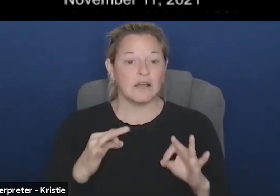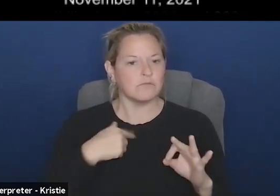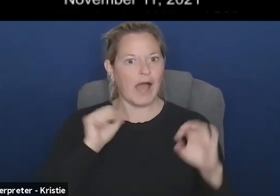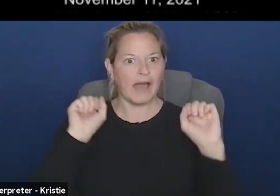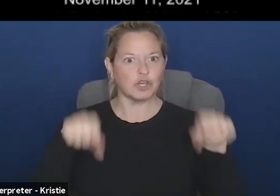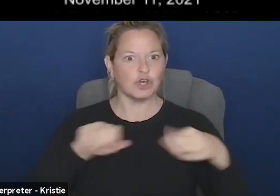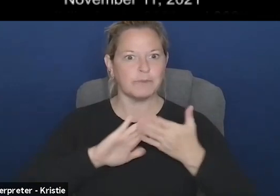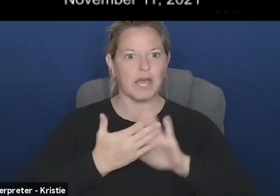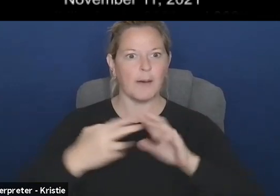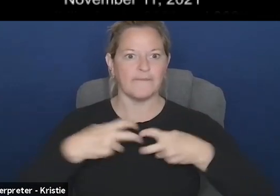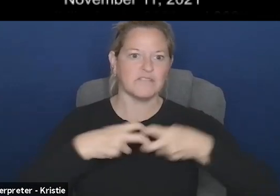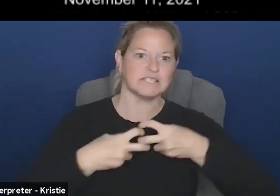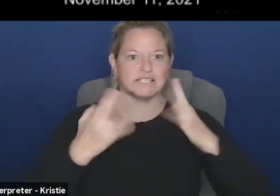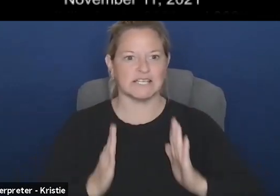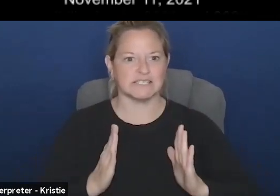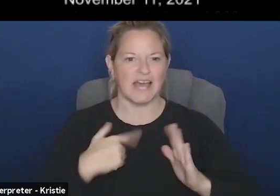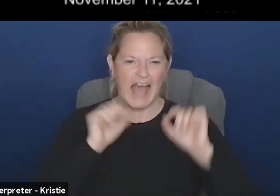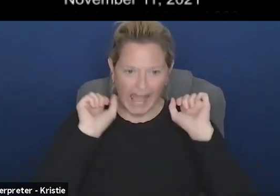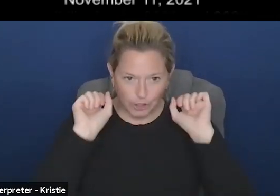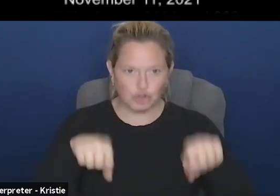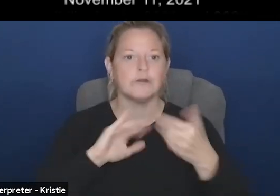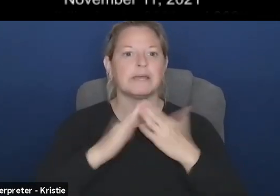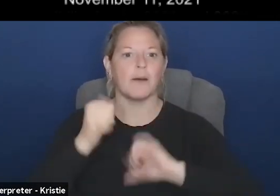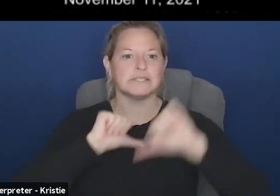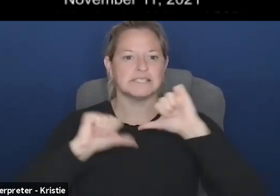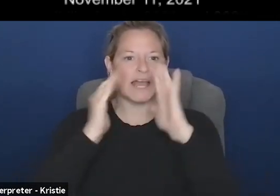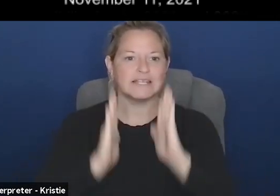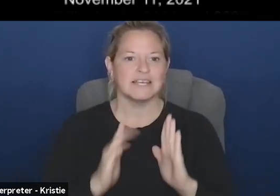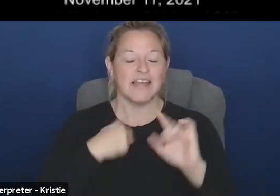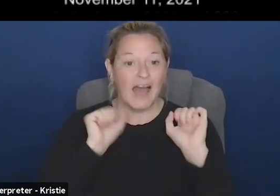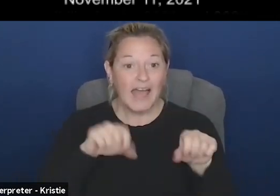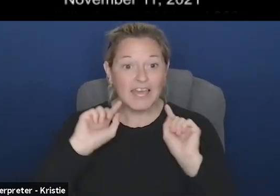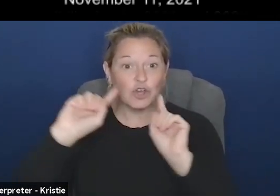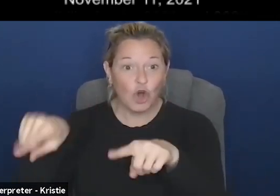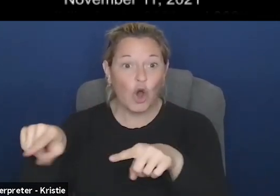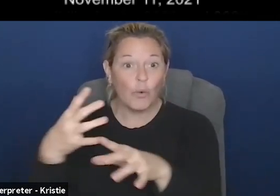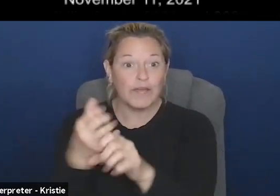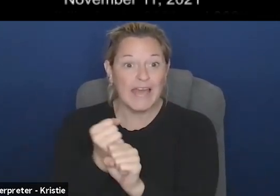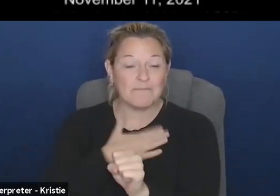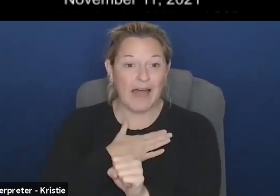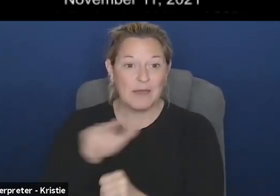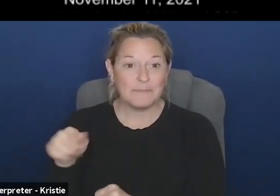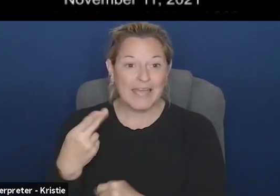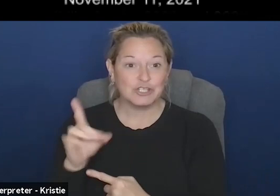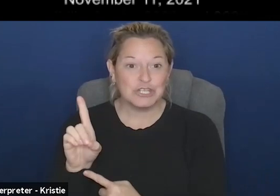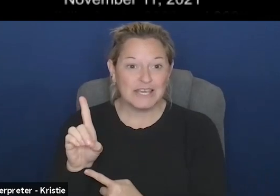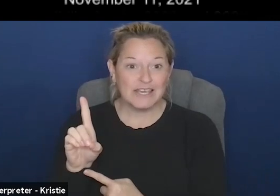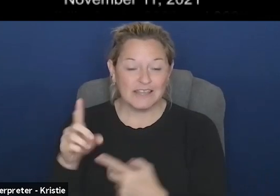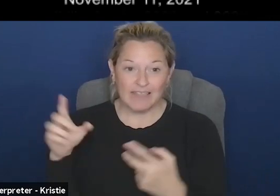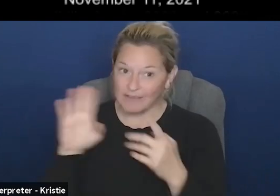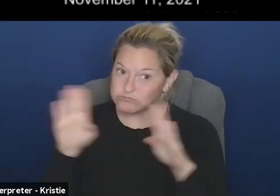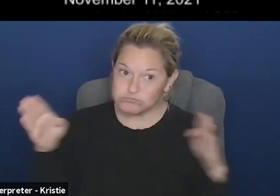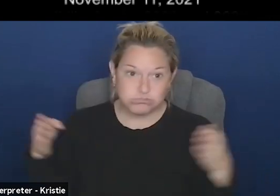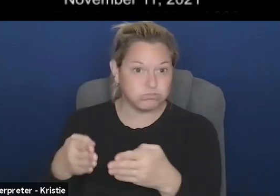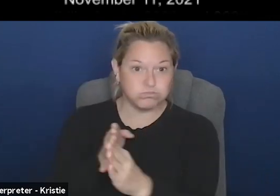go into some physics or science thing, I could go to grad school for physics, but I wasn't a brilliant physicist. I didn't have a lot